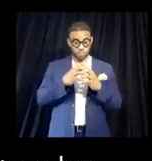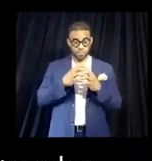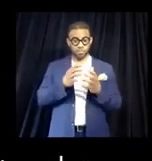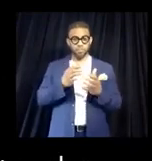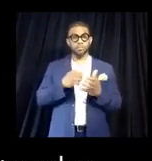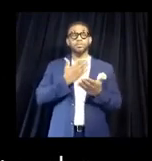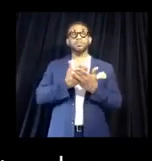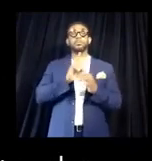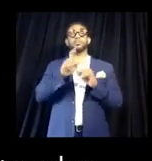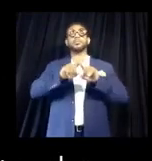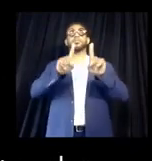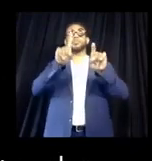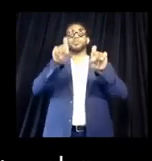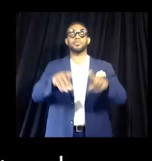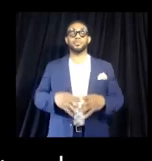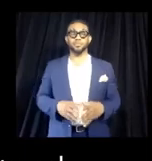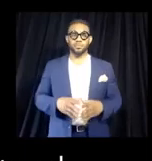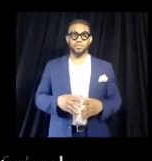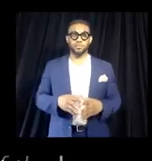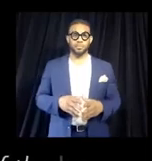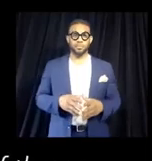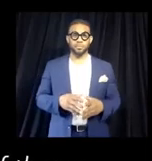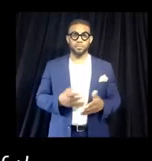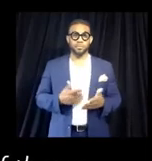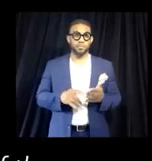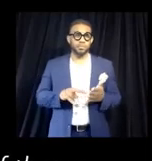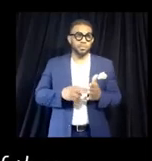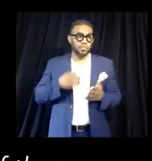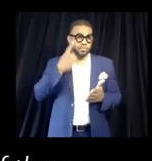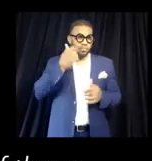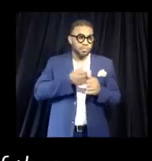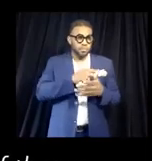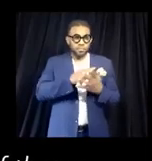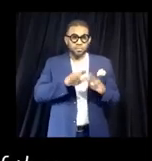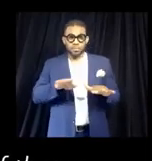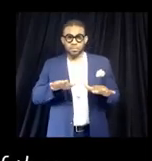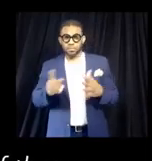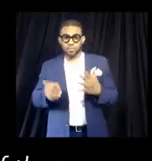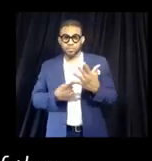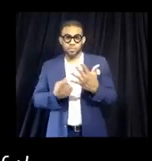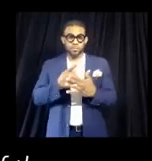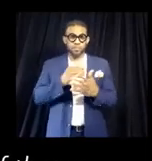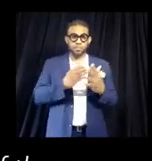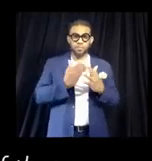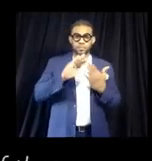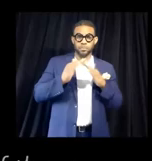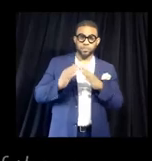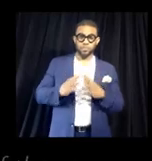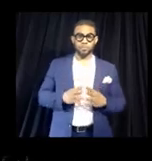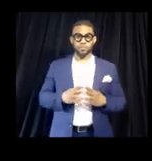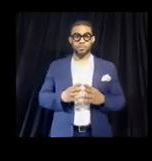Thinking intersectionally gets us to ask a different question. What might it mean for each of these children to move through the